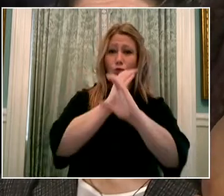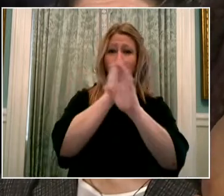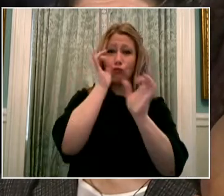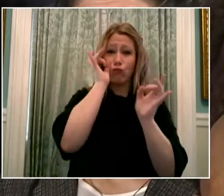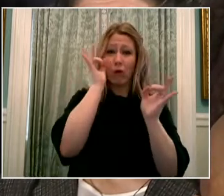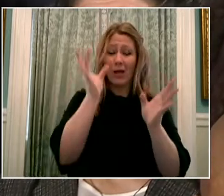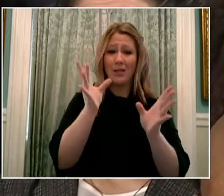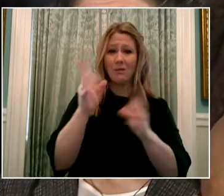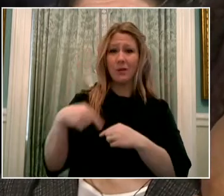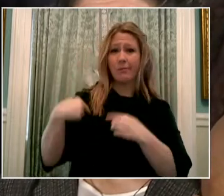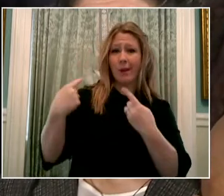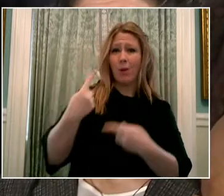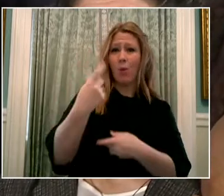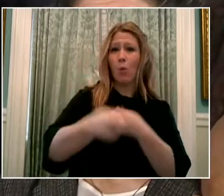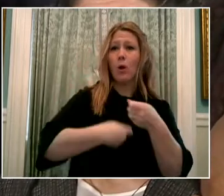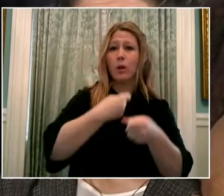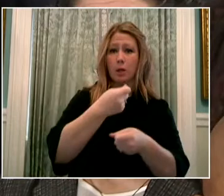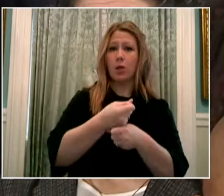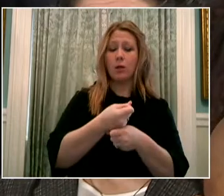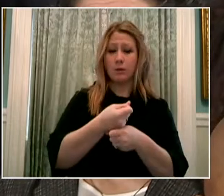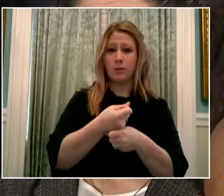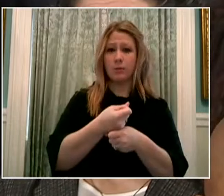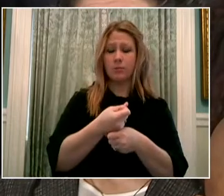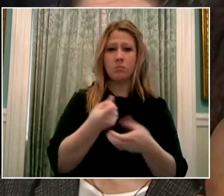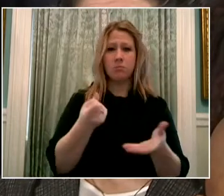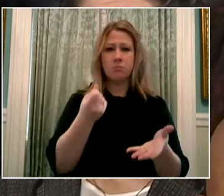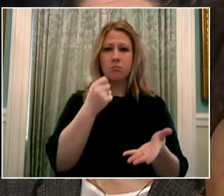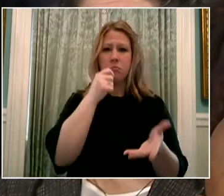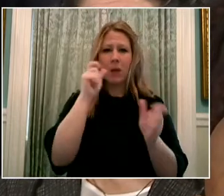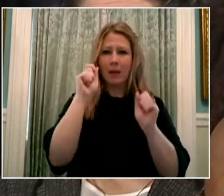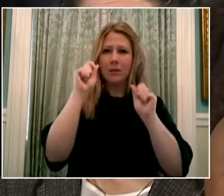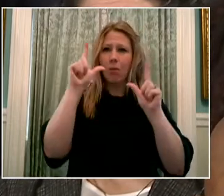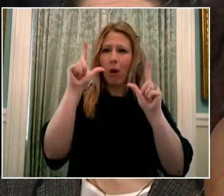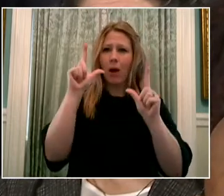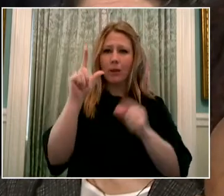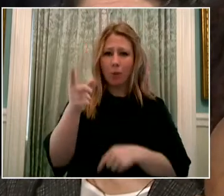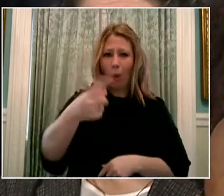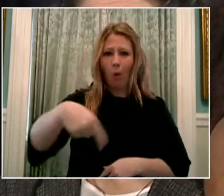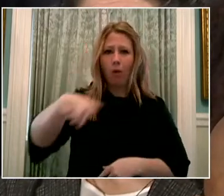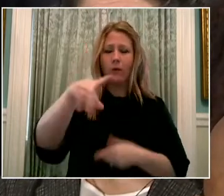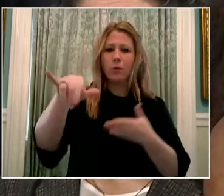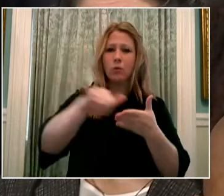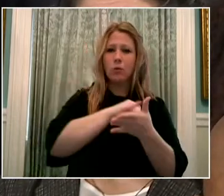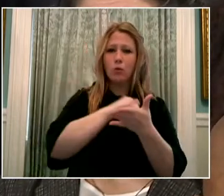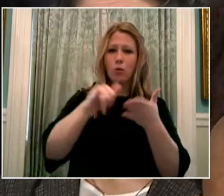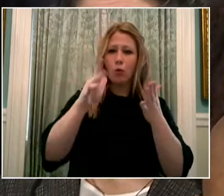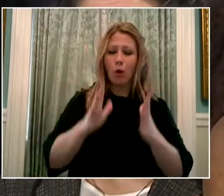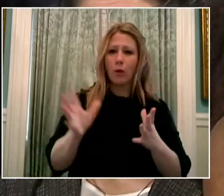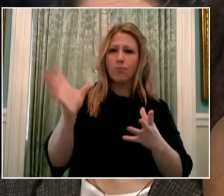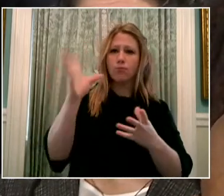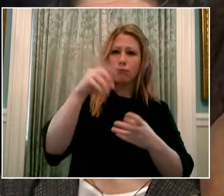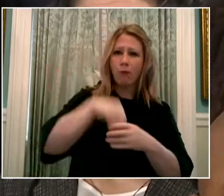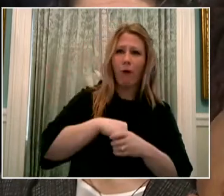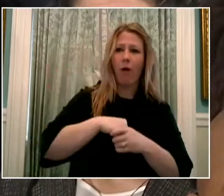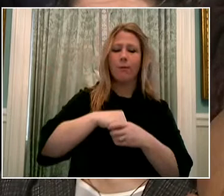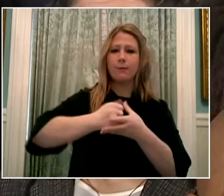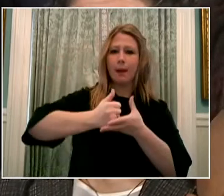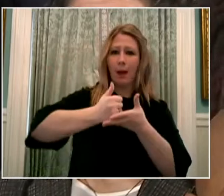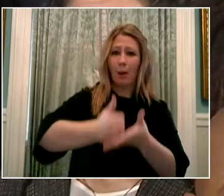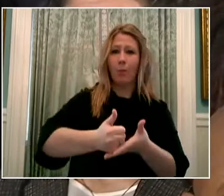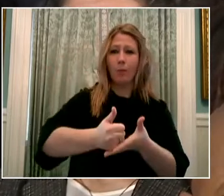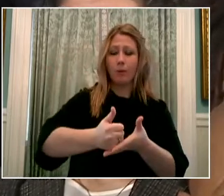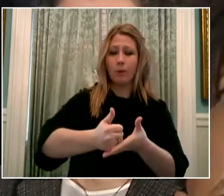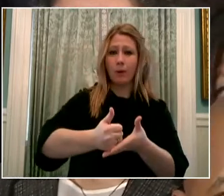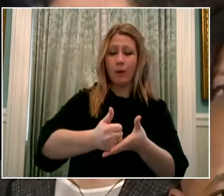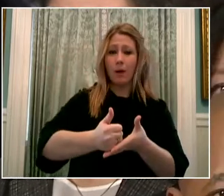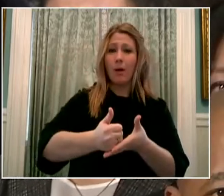is not surprising that New Yorkers have stepped up. It is surprising that we have been asked to do this by ourselves. That